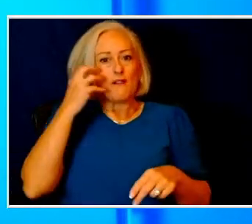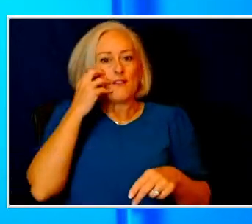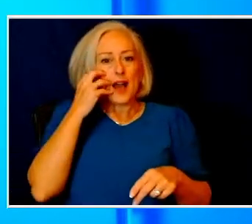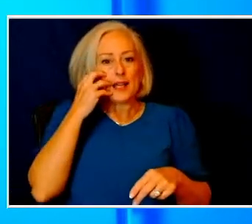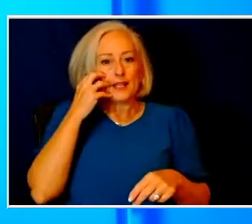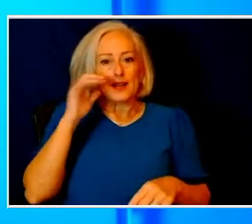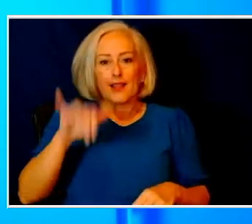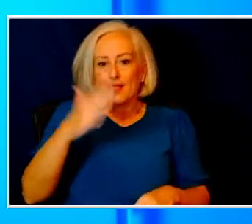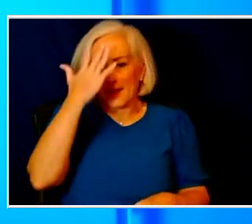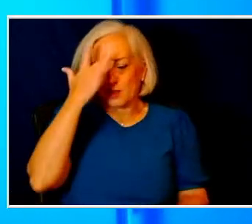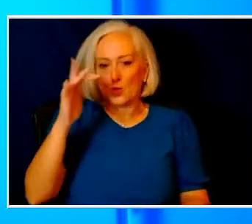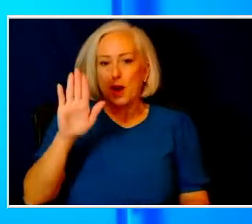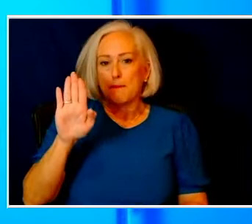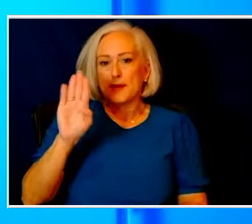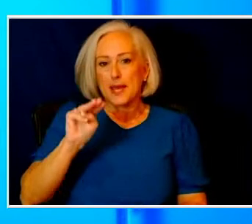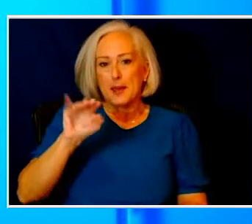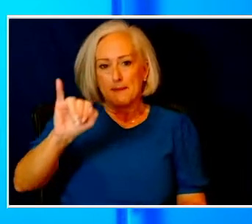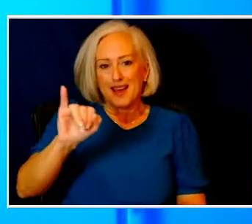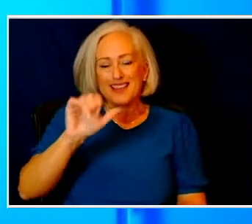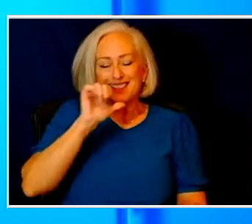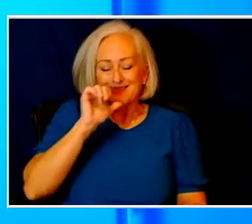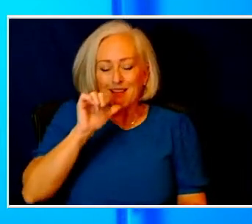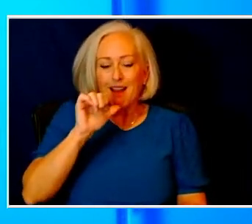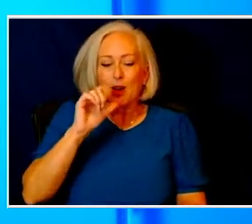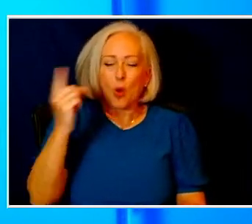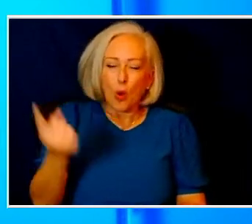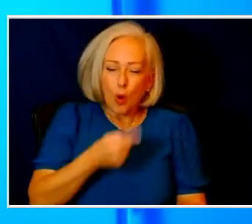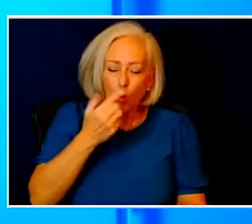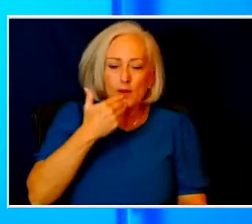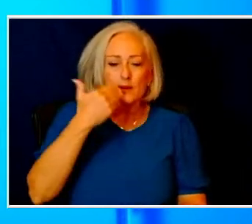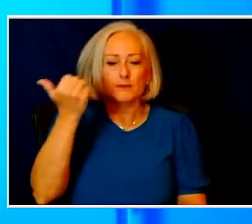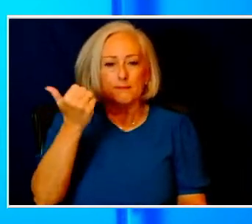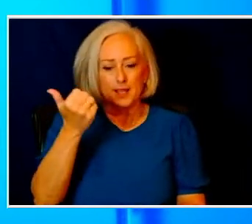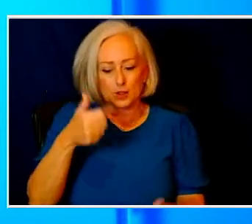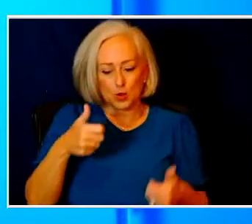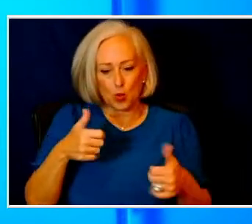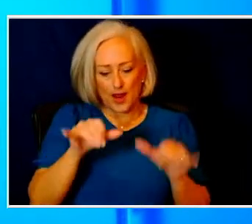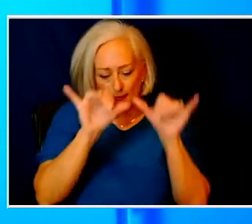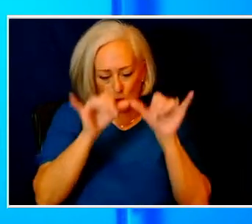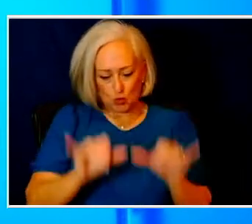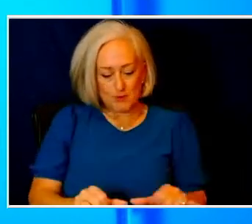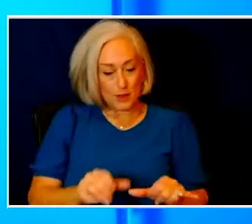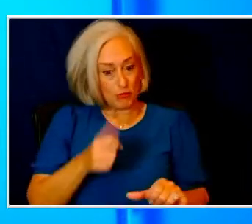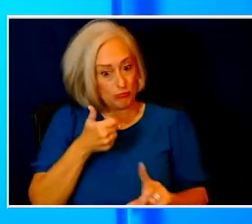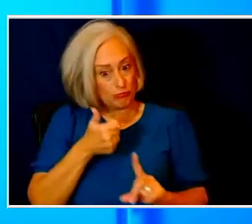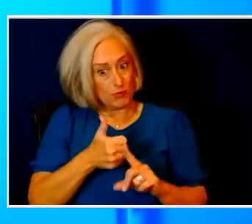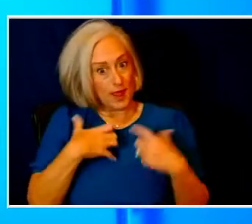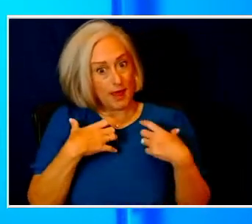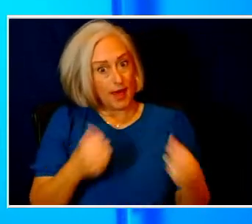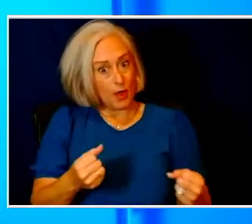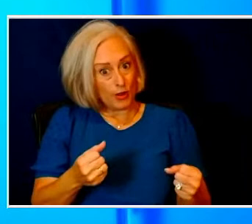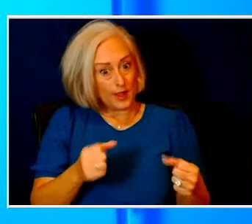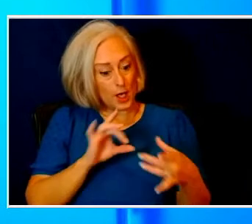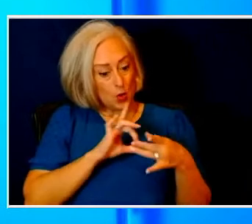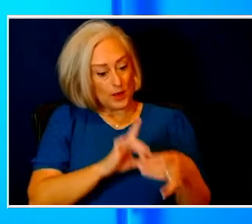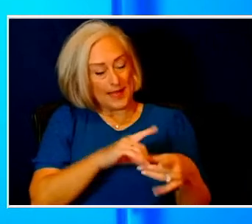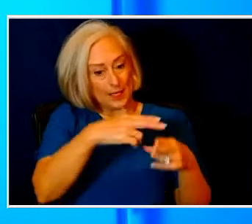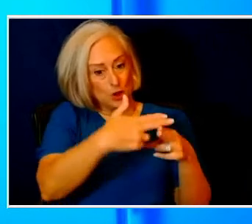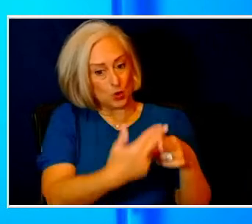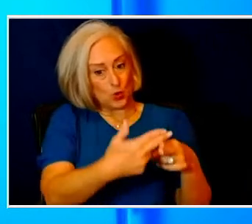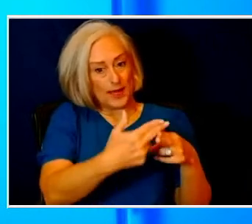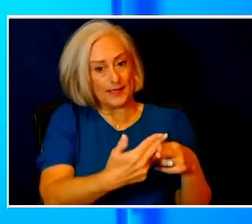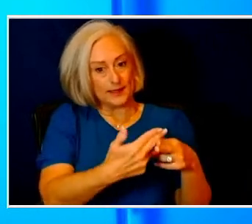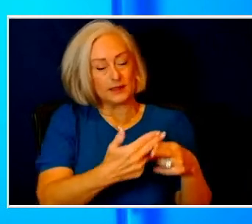not always the best measure of whether you're healthy related to your weight, and many people feel